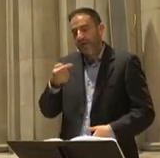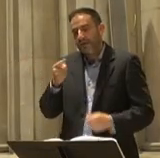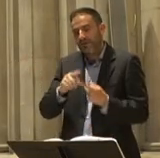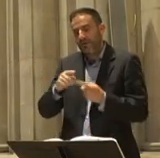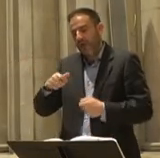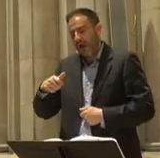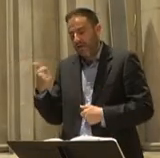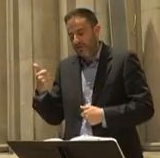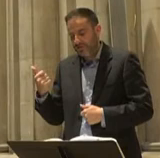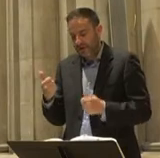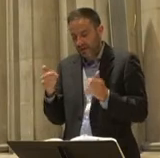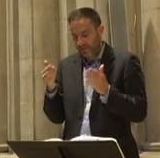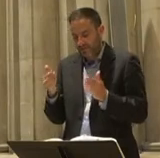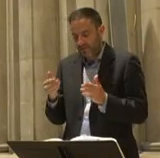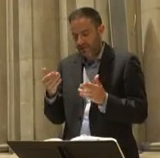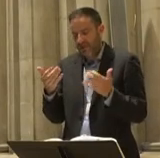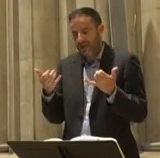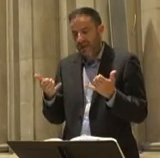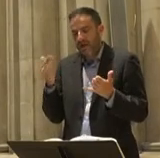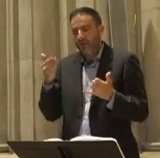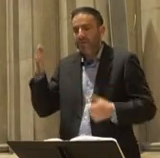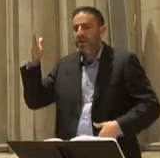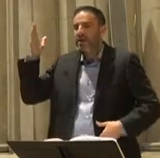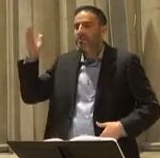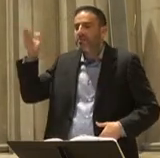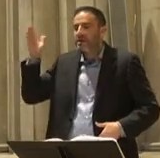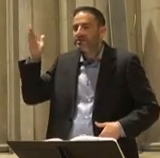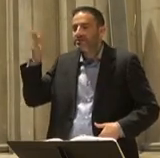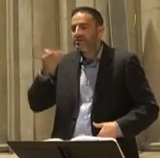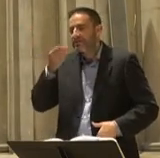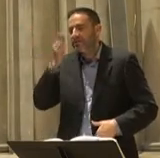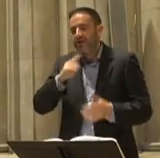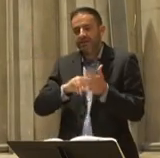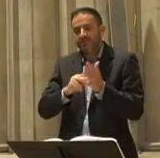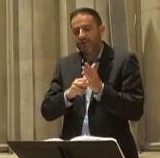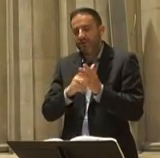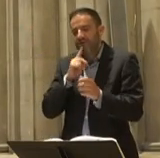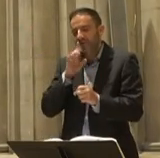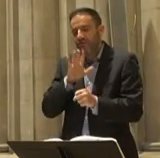as one who is now going to be a messenger of God's purpose and promises.